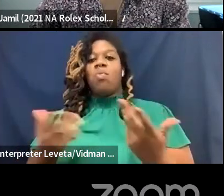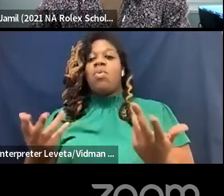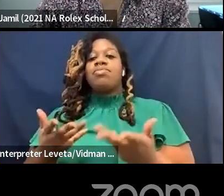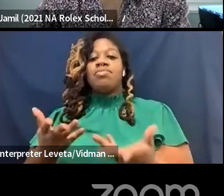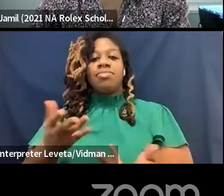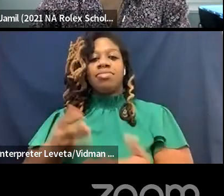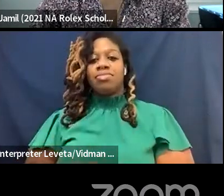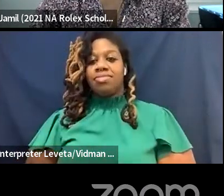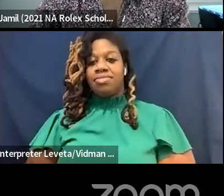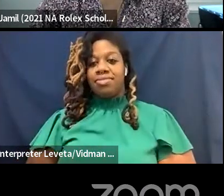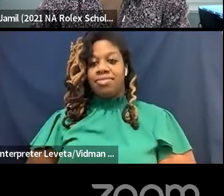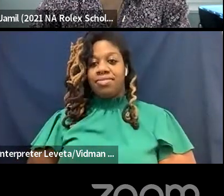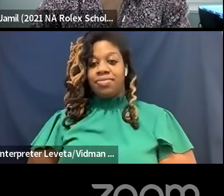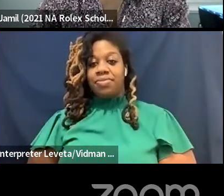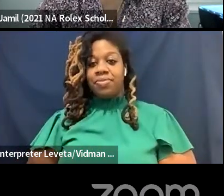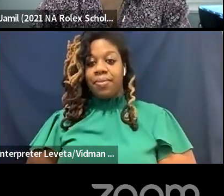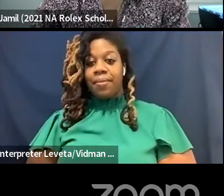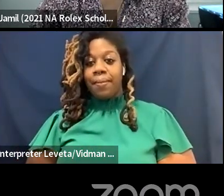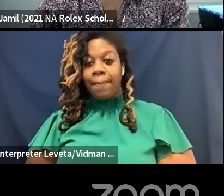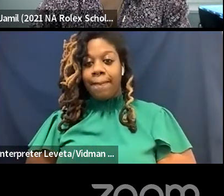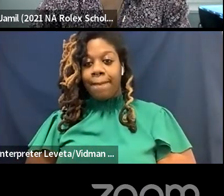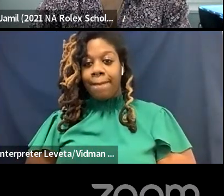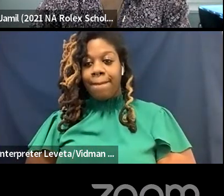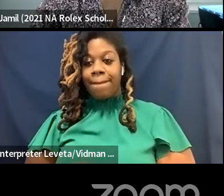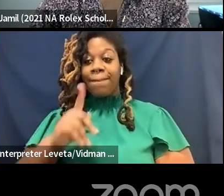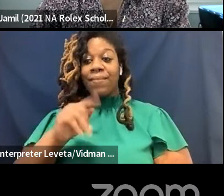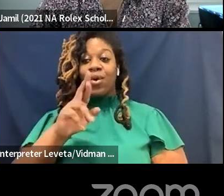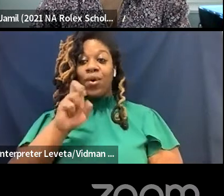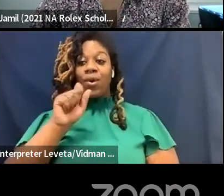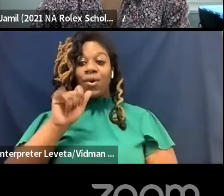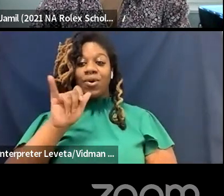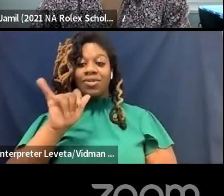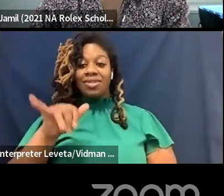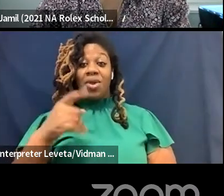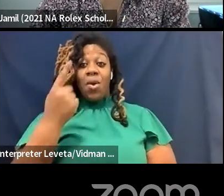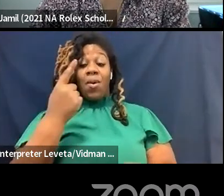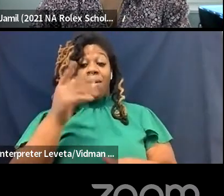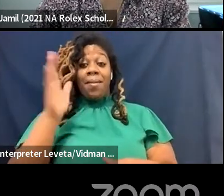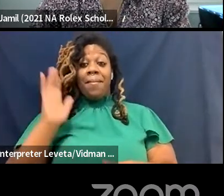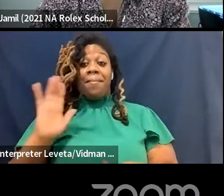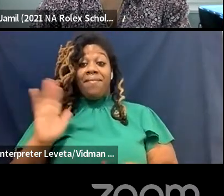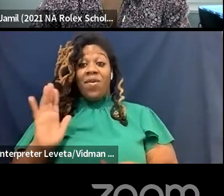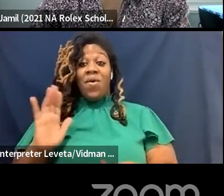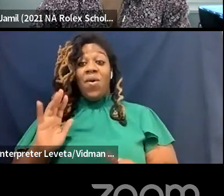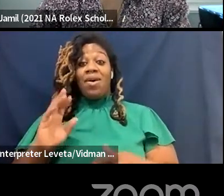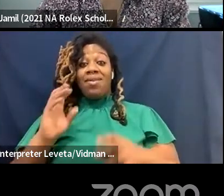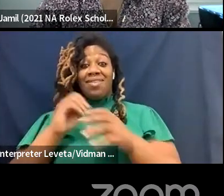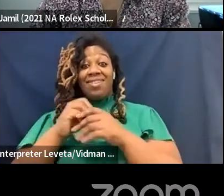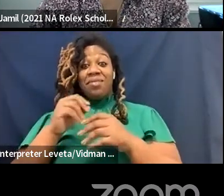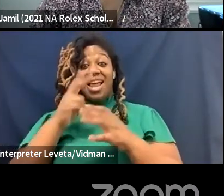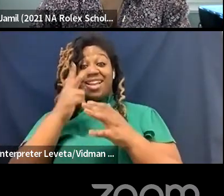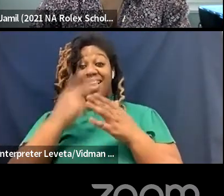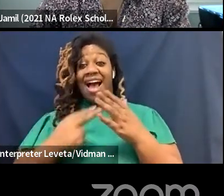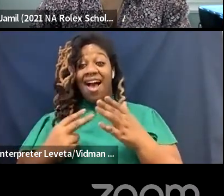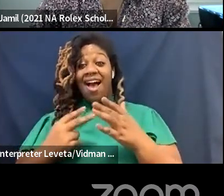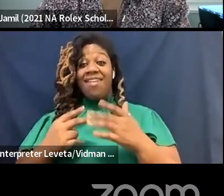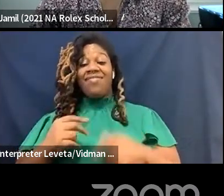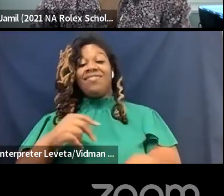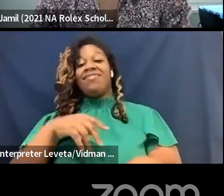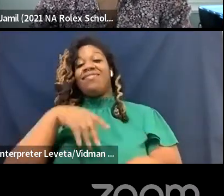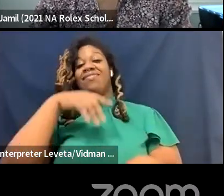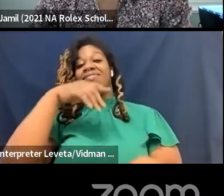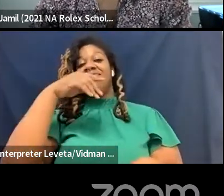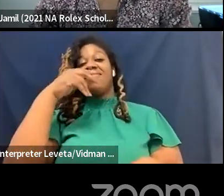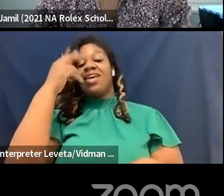nature perspective, in one of my early dives off of Hawaii, I had 2 humpback whales swim like 2 meters by me, which